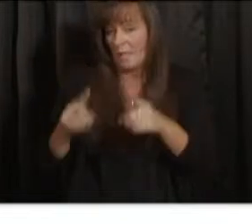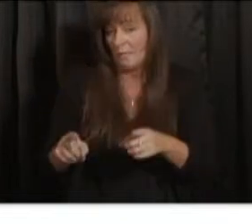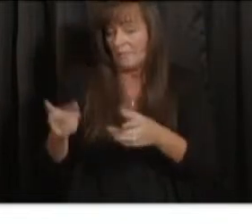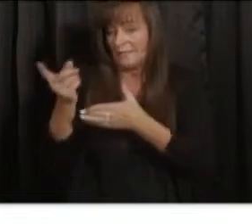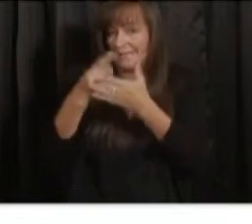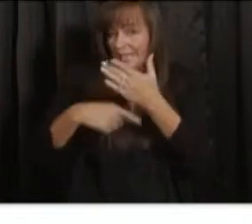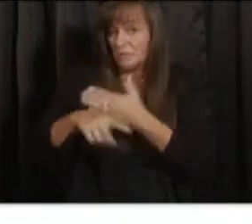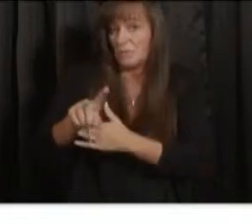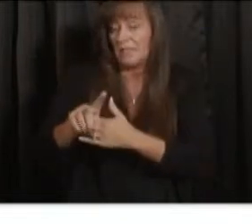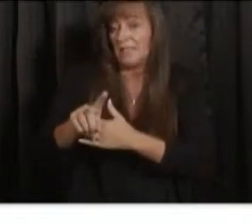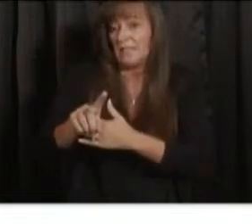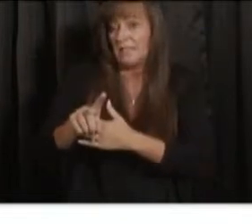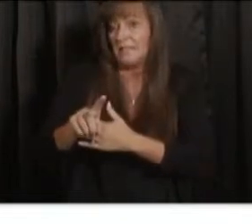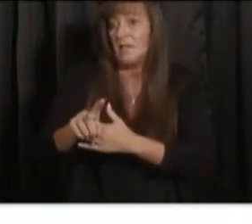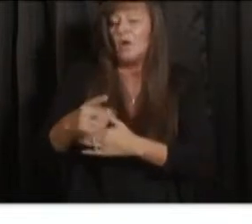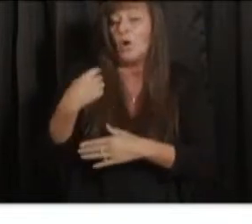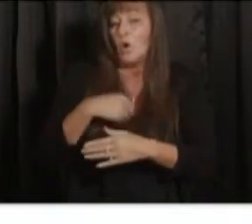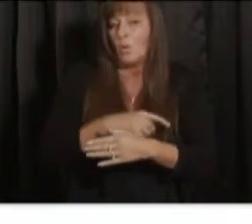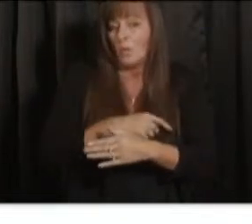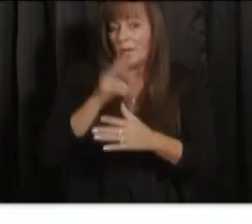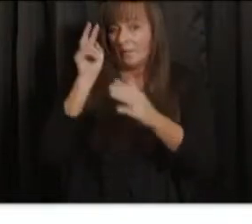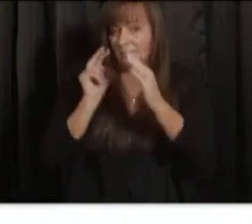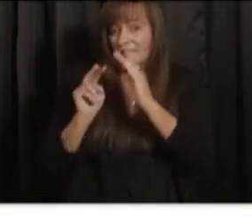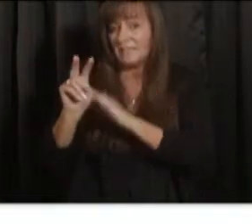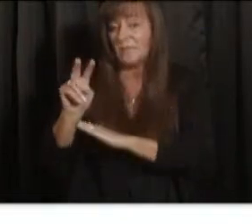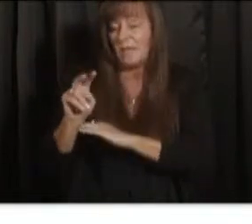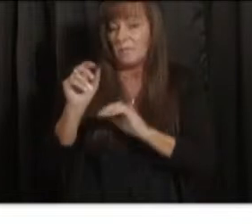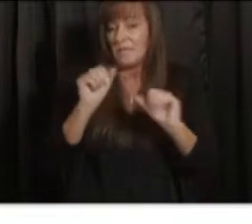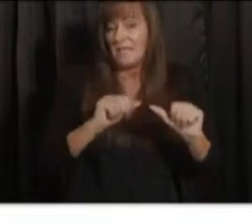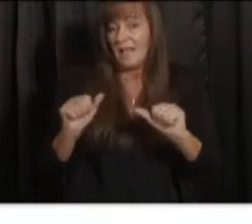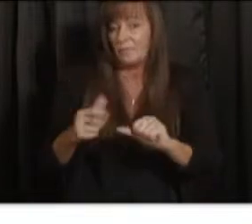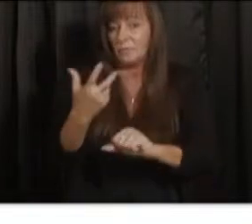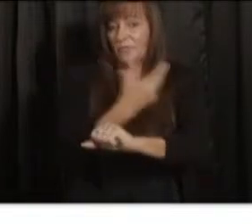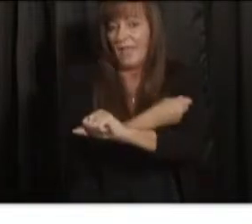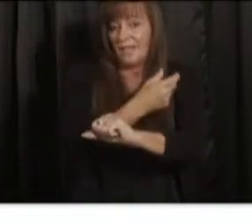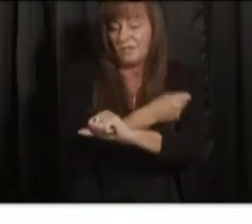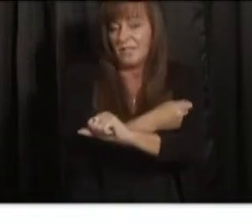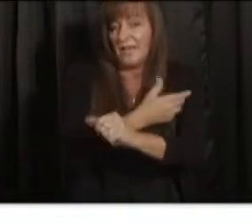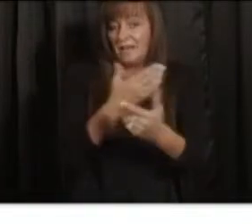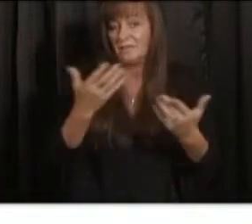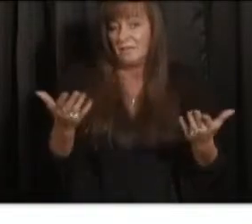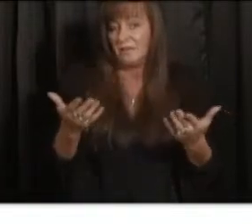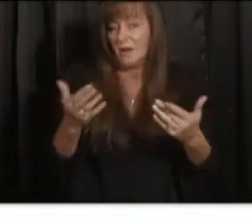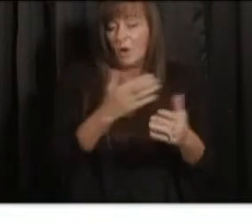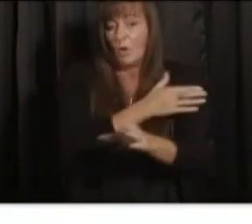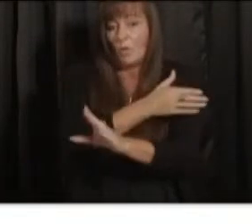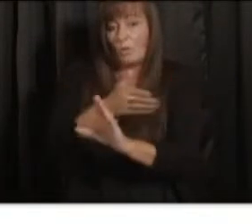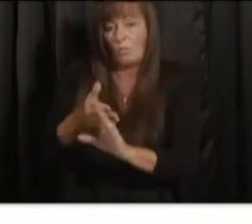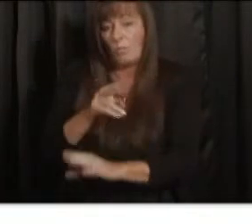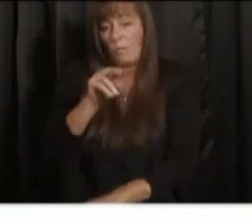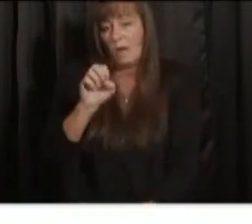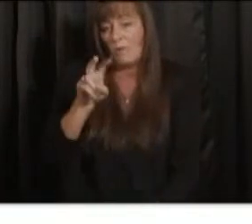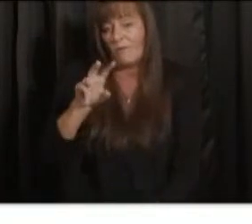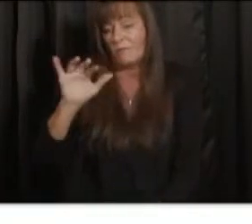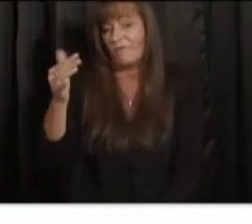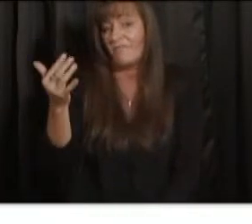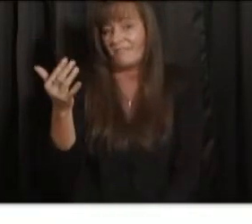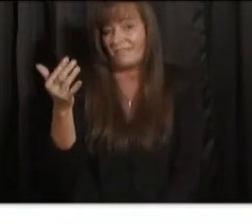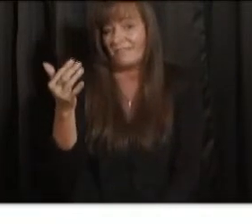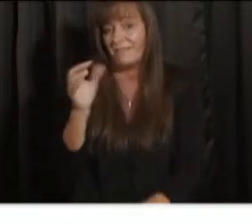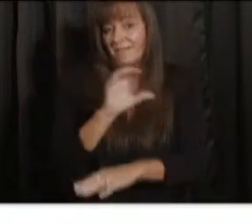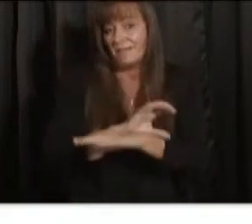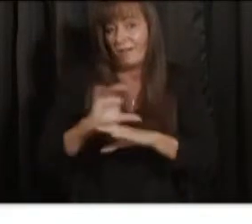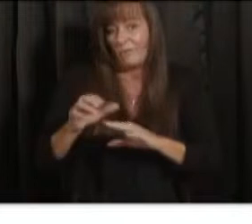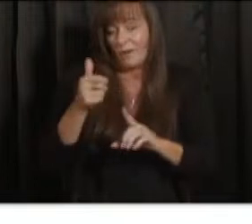next week, and we anticipate being able to start vaccinating this age group around November 5th. Next slide.